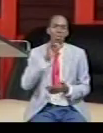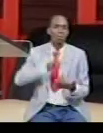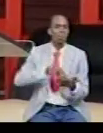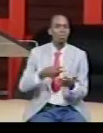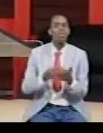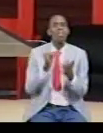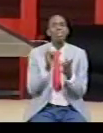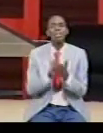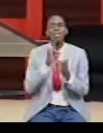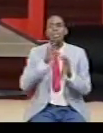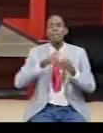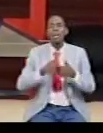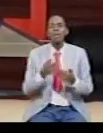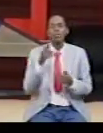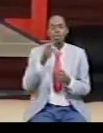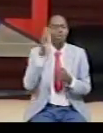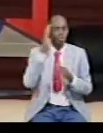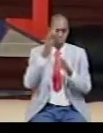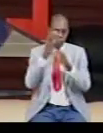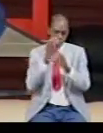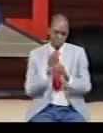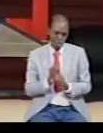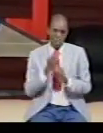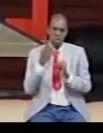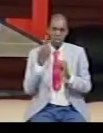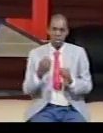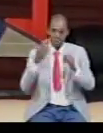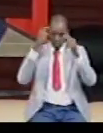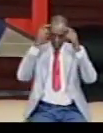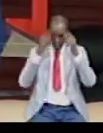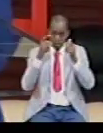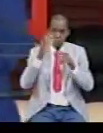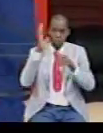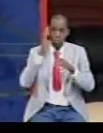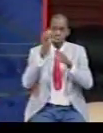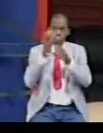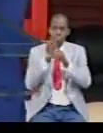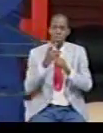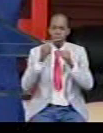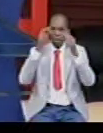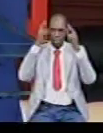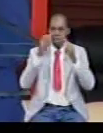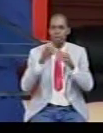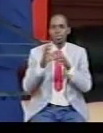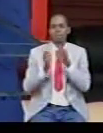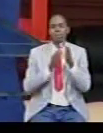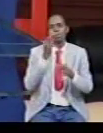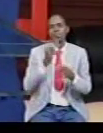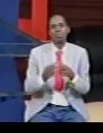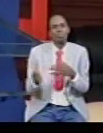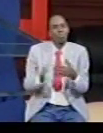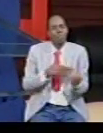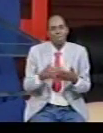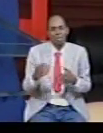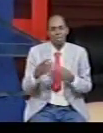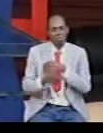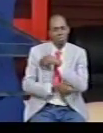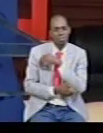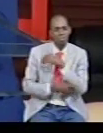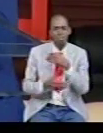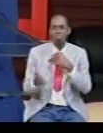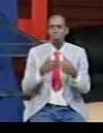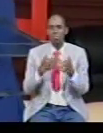how you are going to win the crown. You will win the crown in Jesus' name. Whatever temptation, whatever